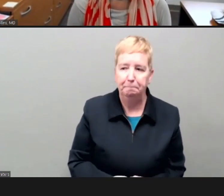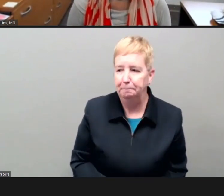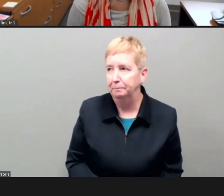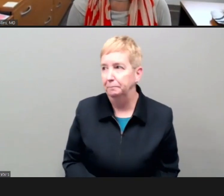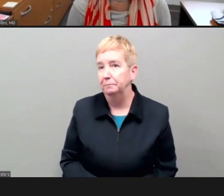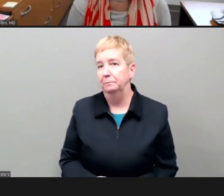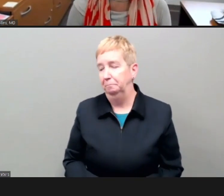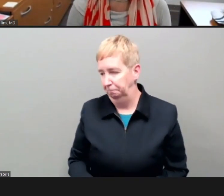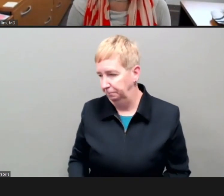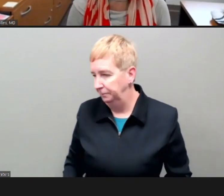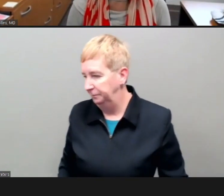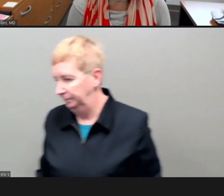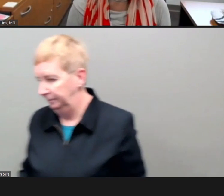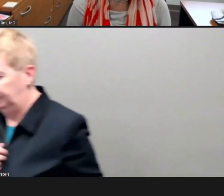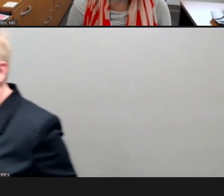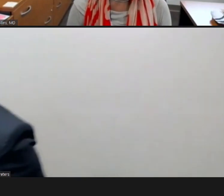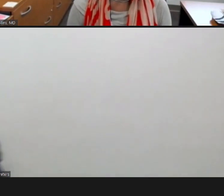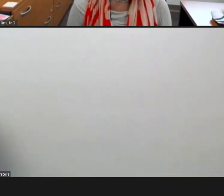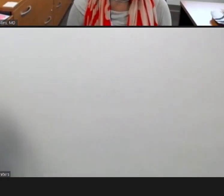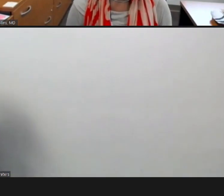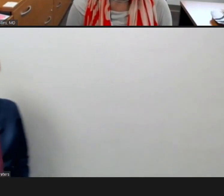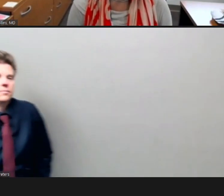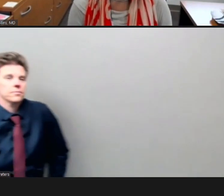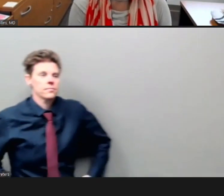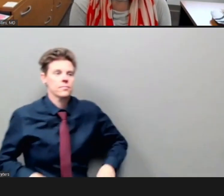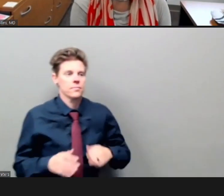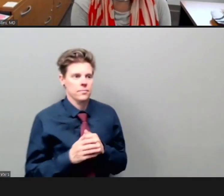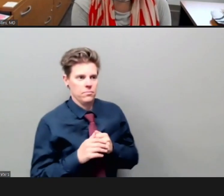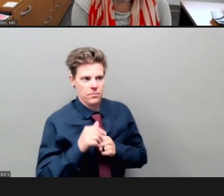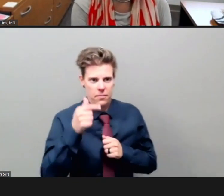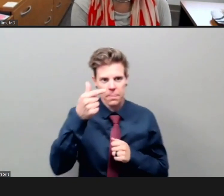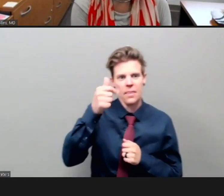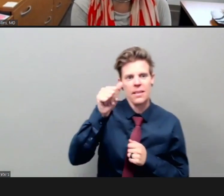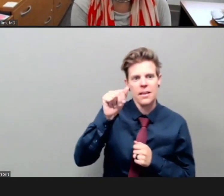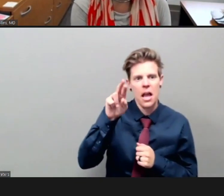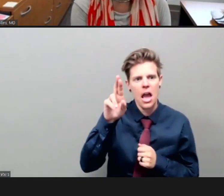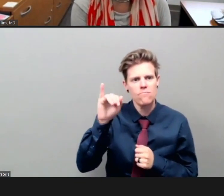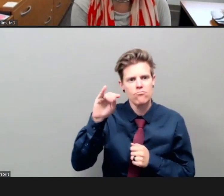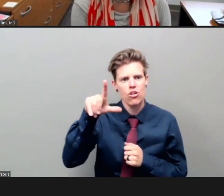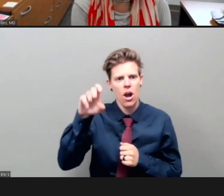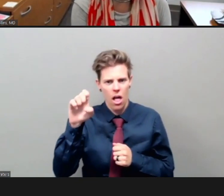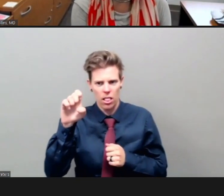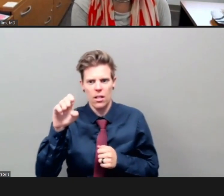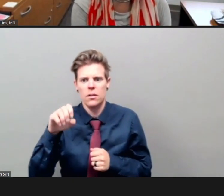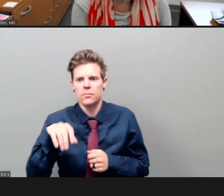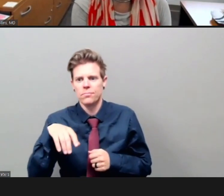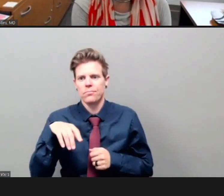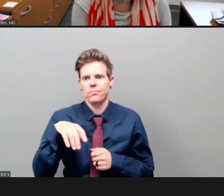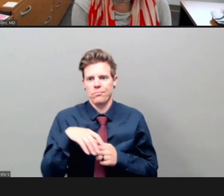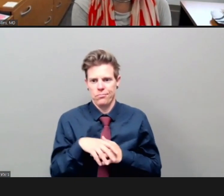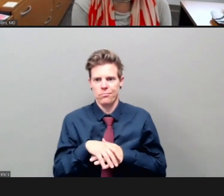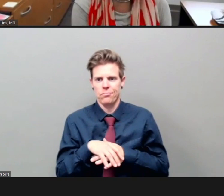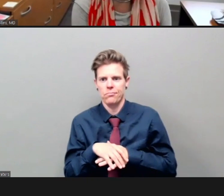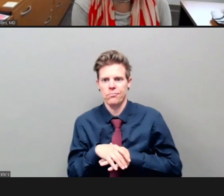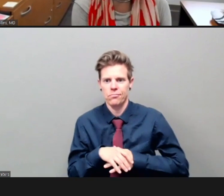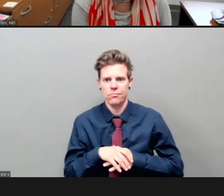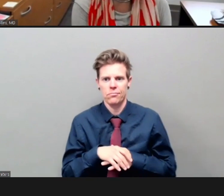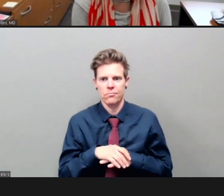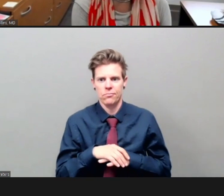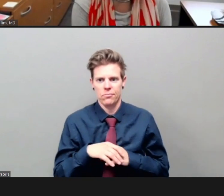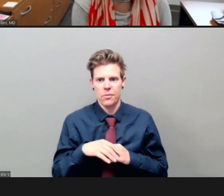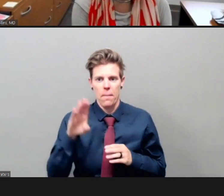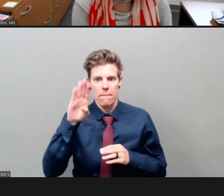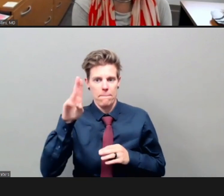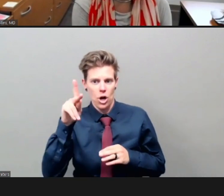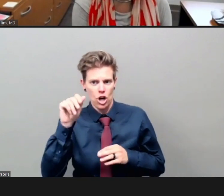Thank you, Governor and Secretary. We'll go to Gabrielle Burkhart with KRQE. If there's any reporters who haven't asked a question yet, please raise your hand.